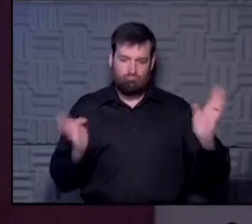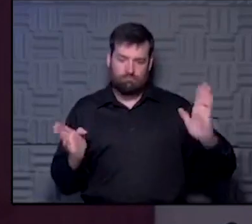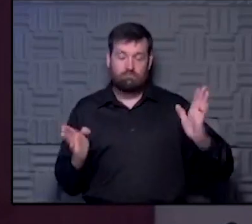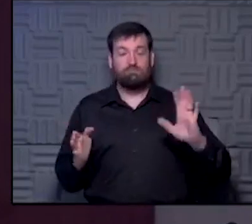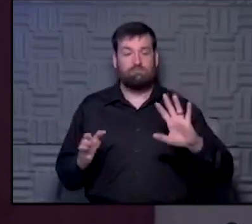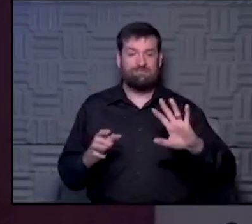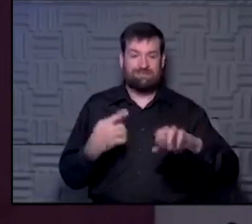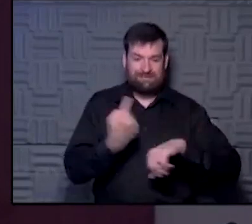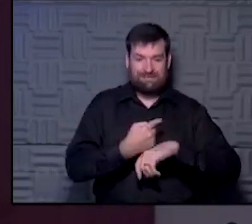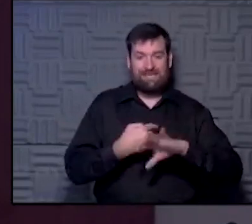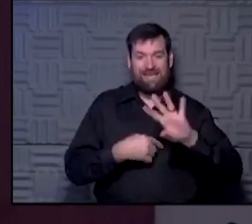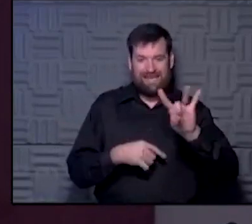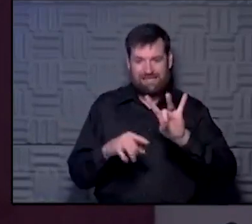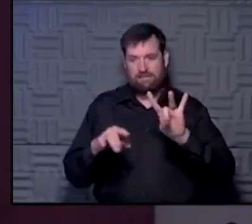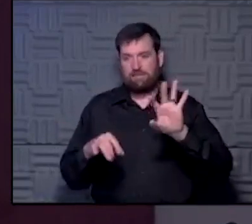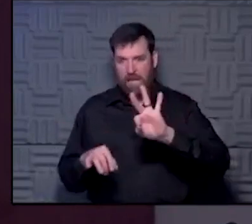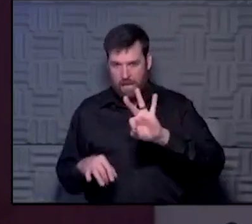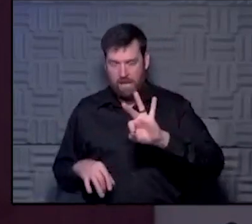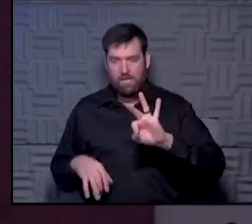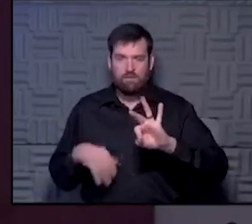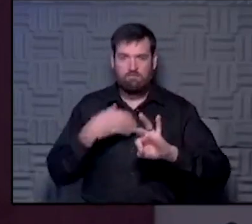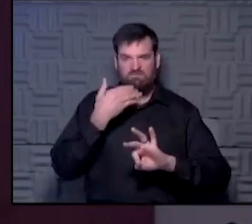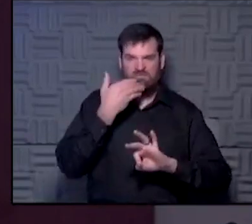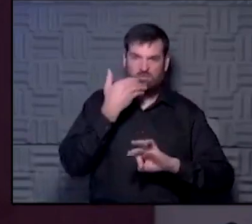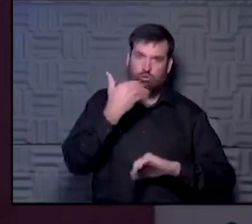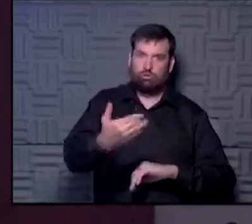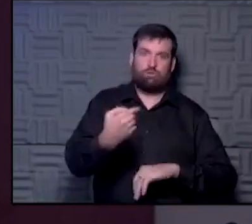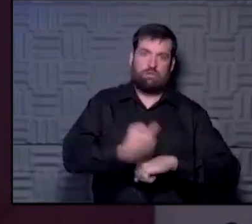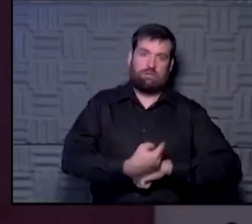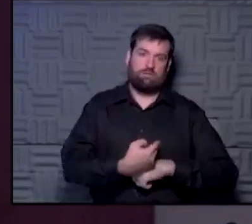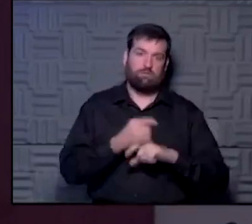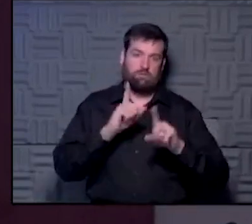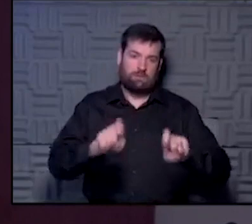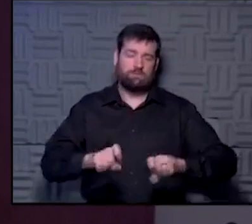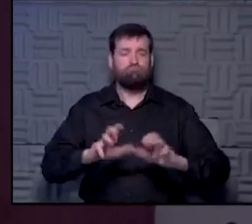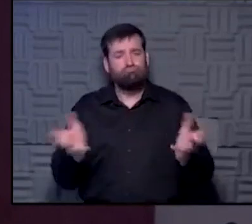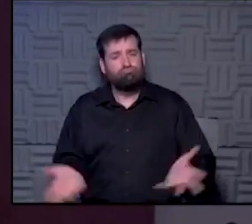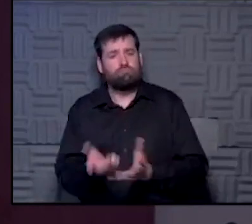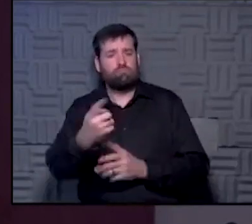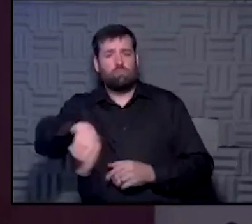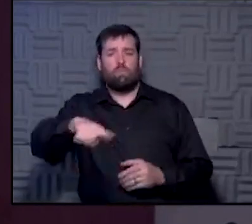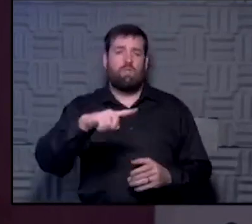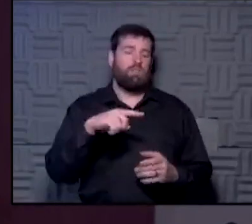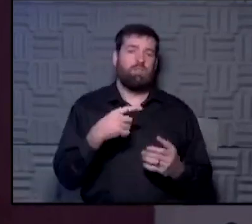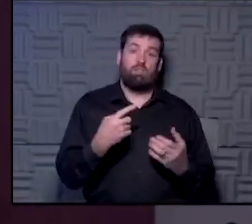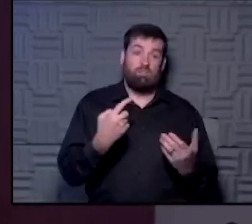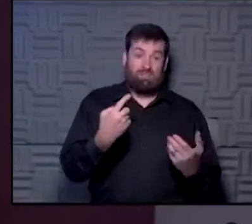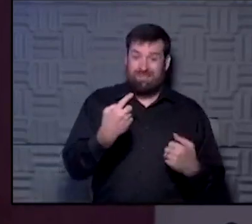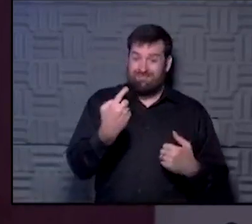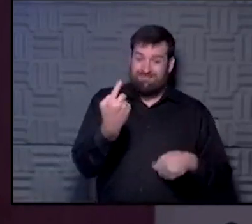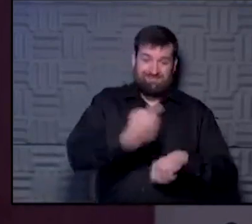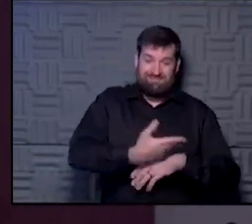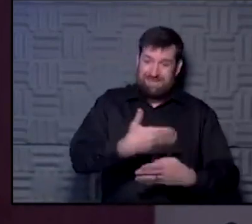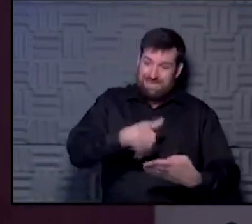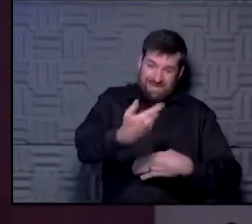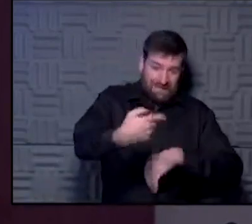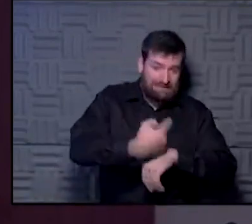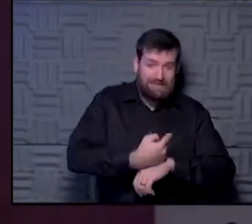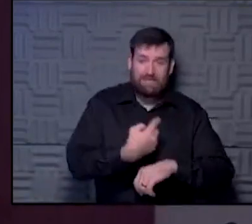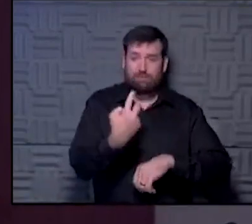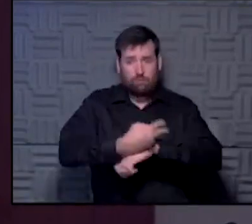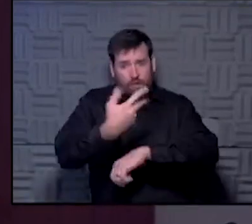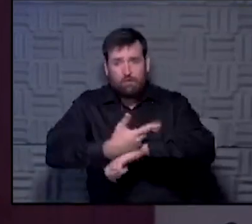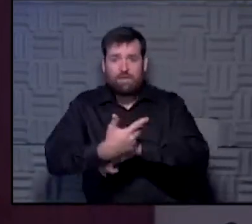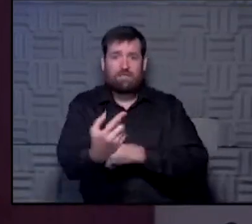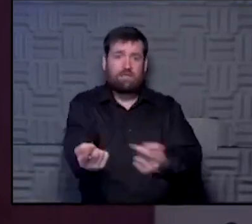days 8 and 9 are also great days to test post-exposure. So we would encourage folks to not come, the day after an exposure, even 2 or